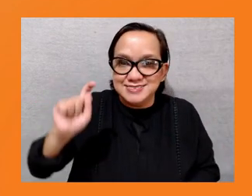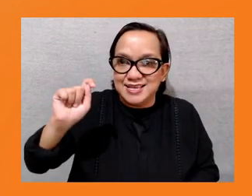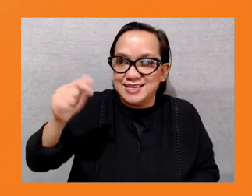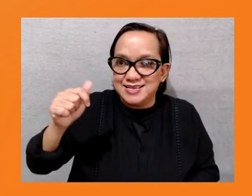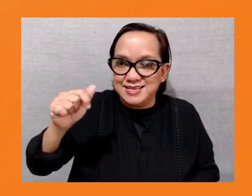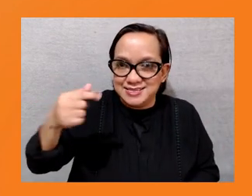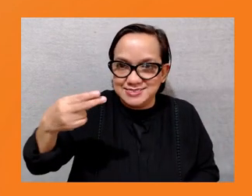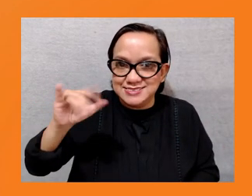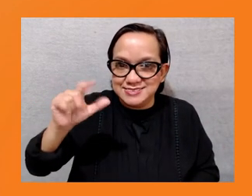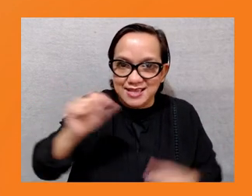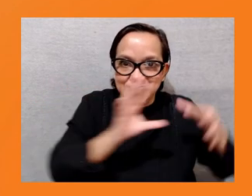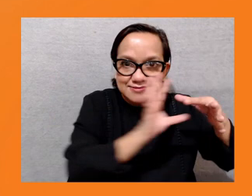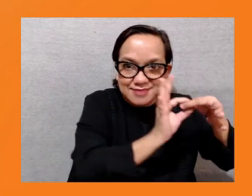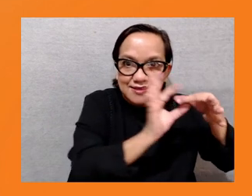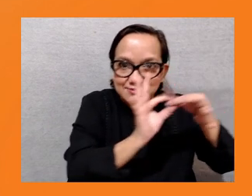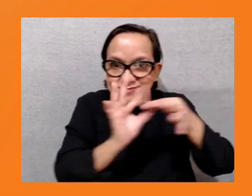in